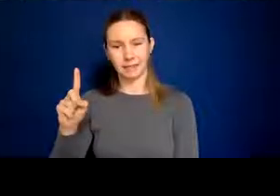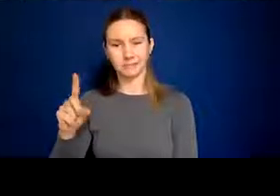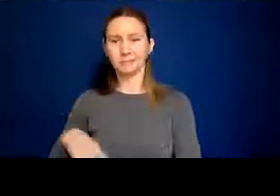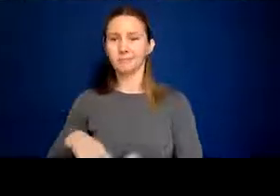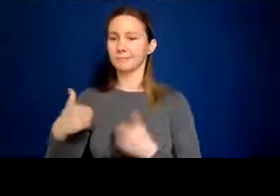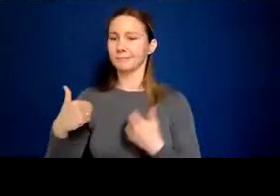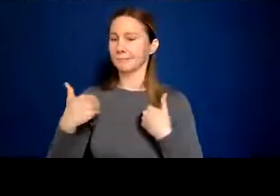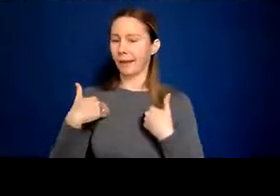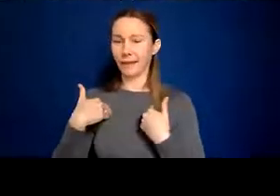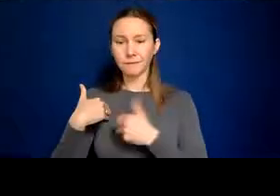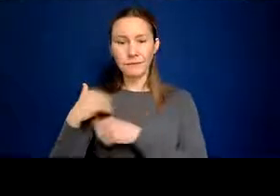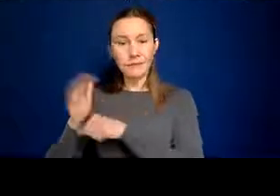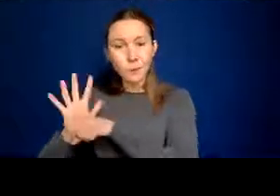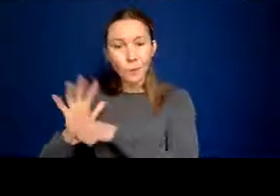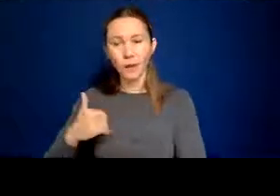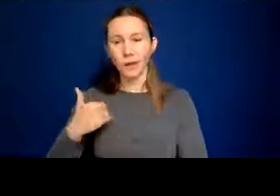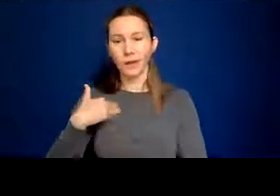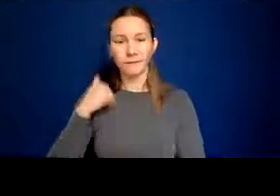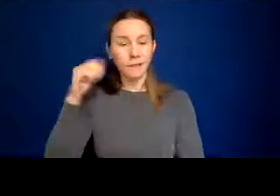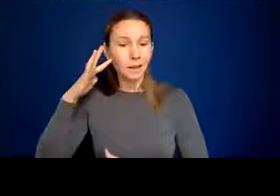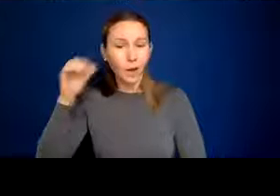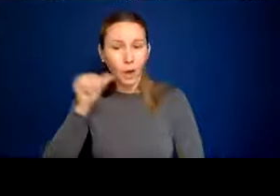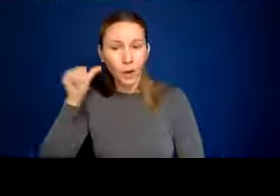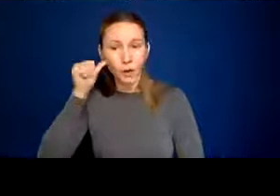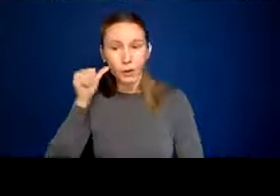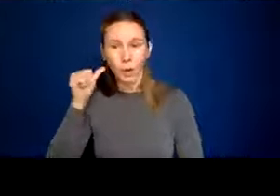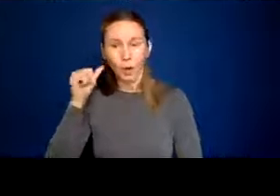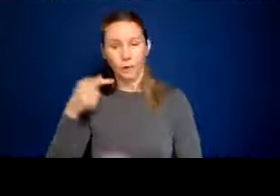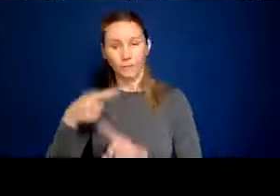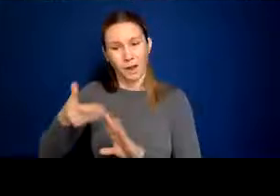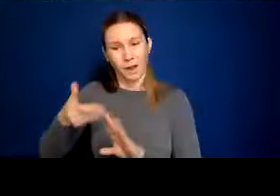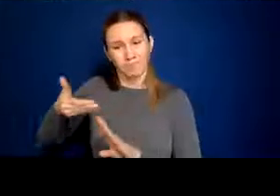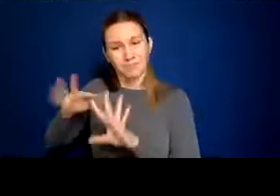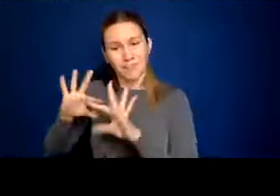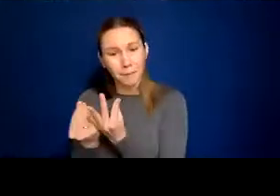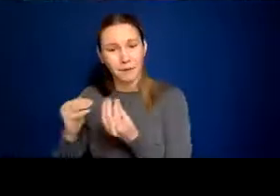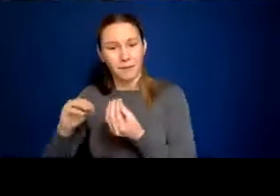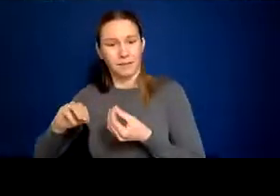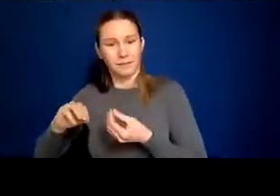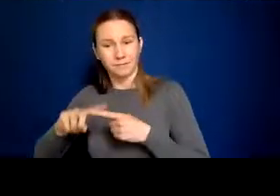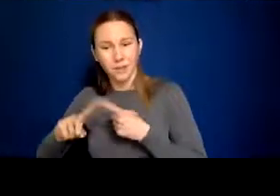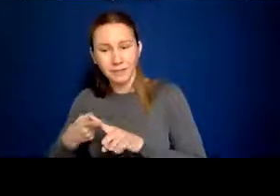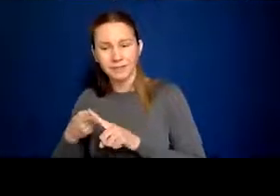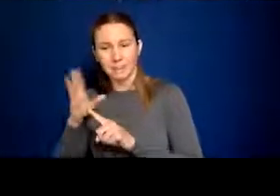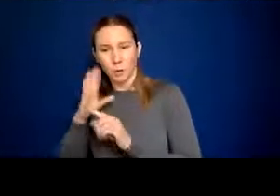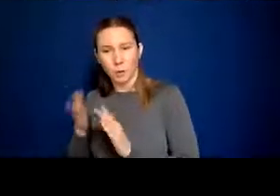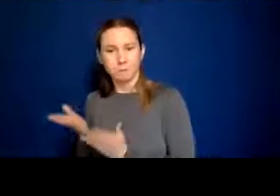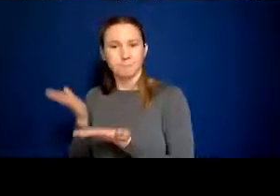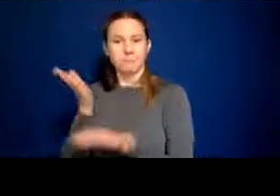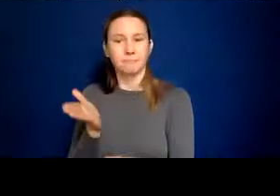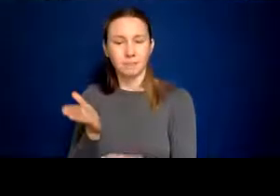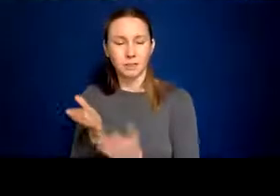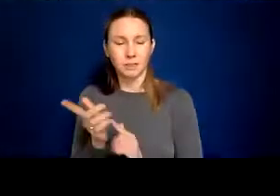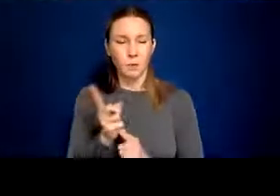loved ones or people who could serve as momentary